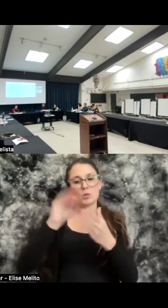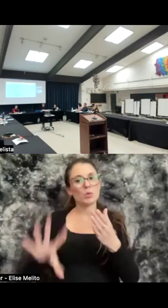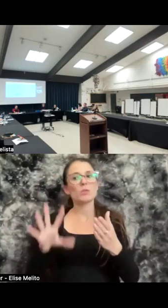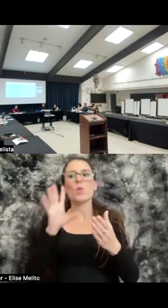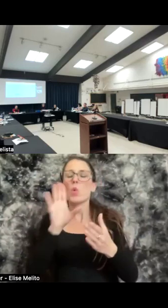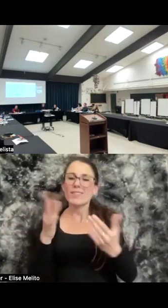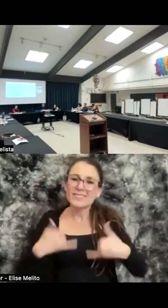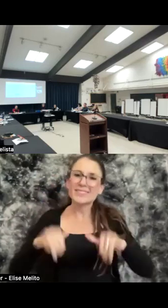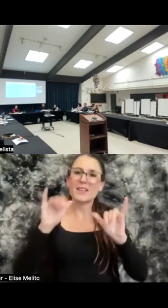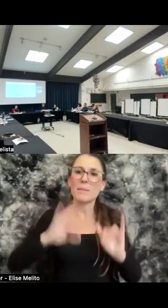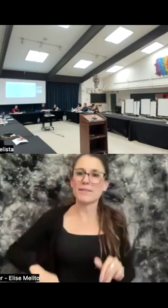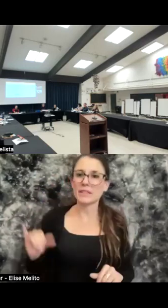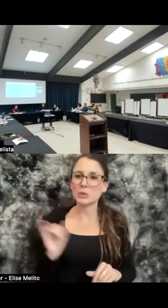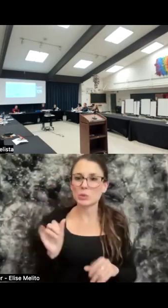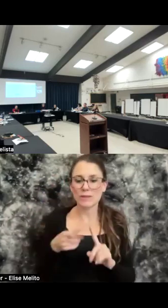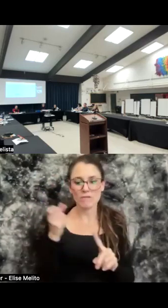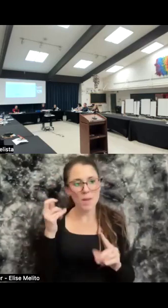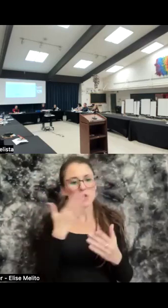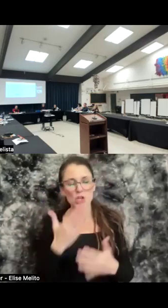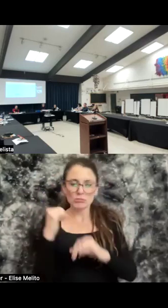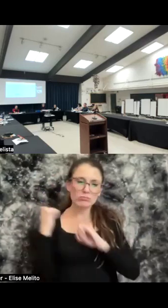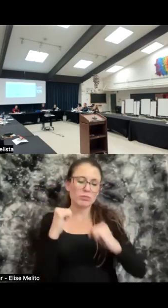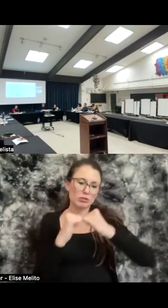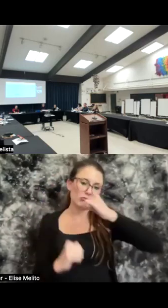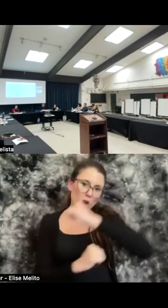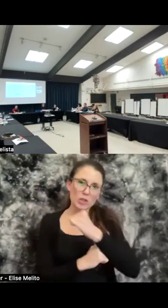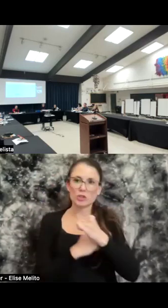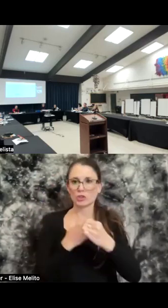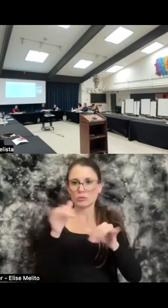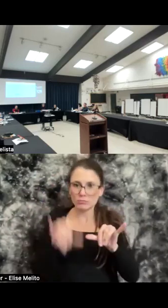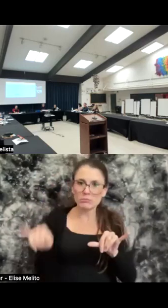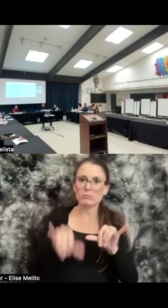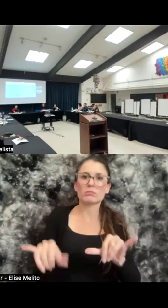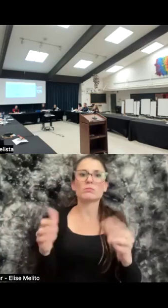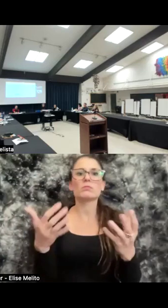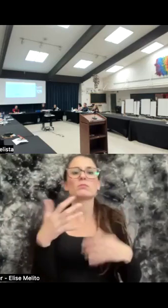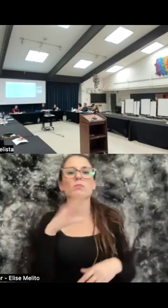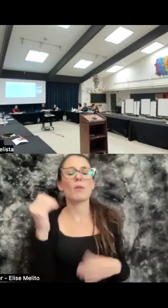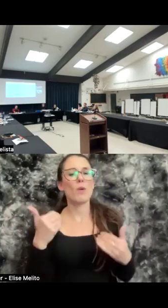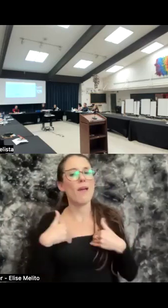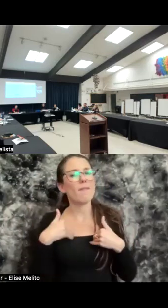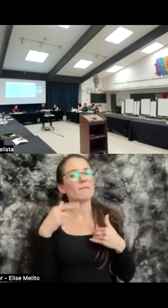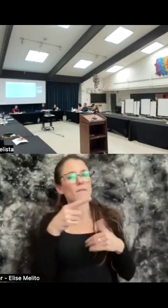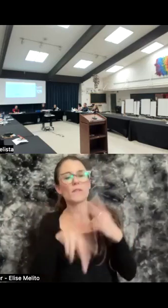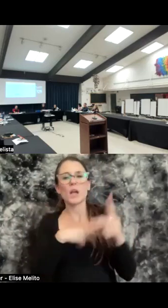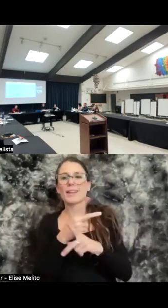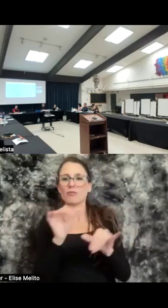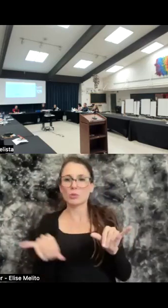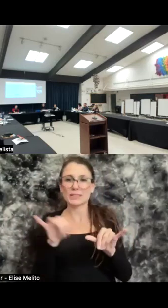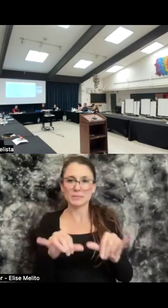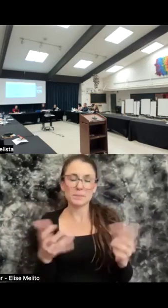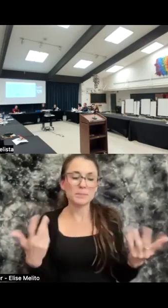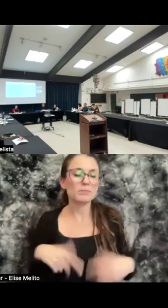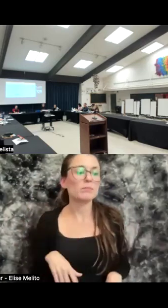benefit from, you know, having good structures and having these types of routines. And things